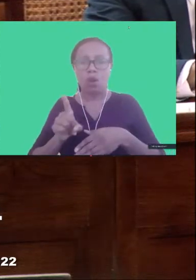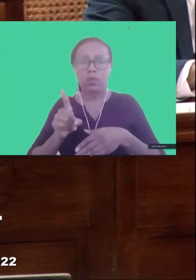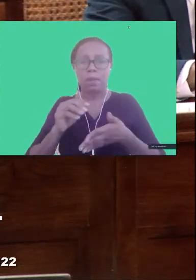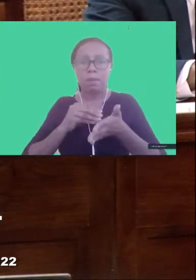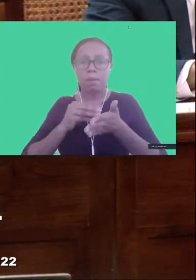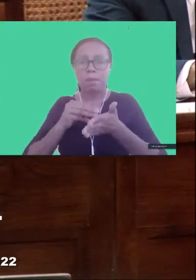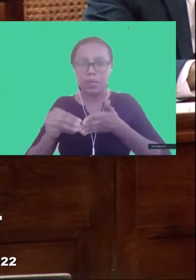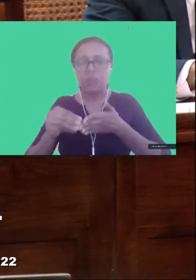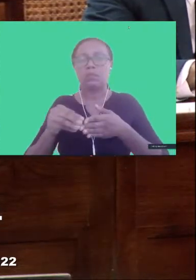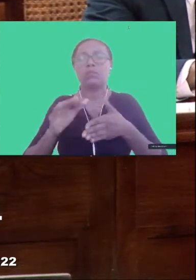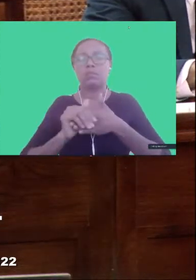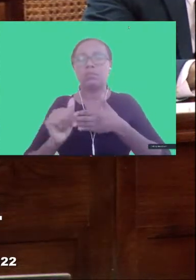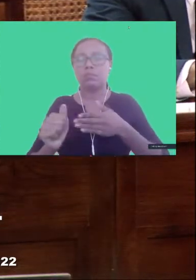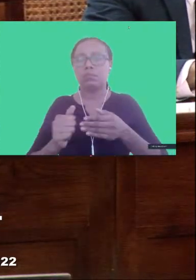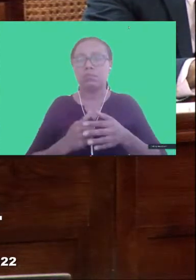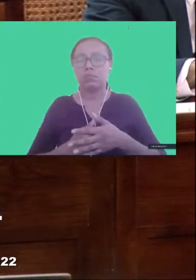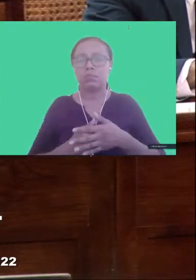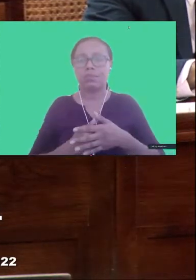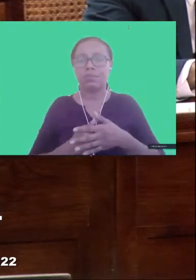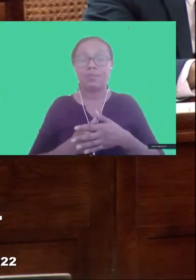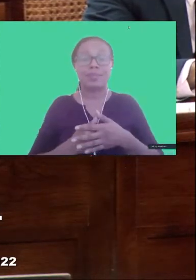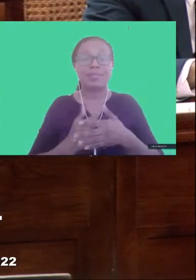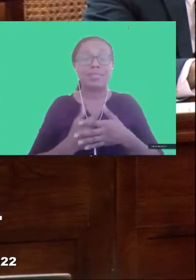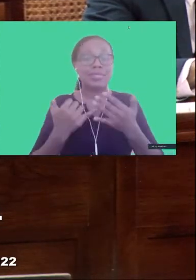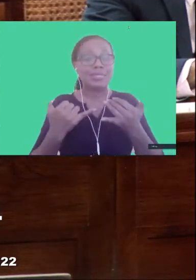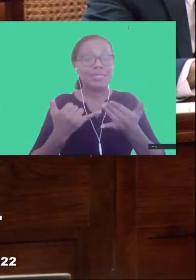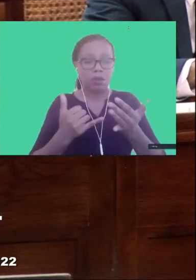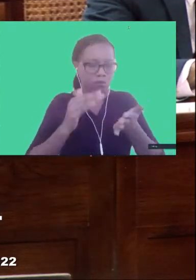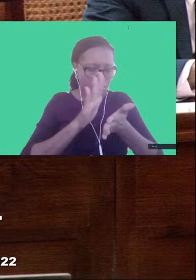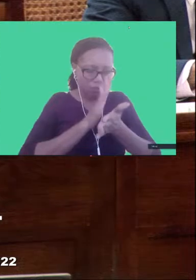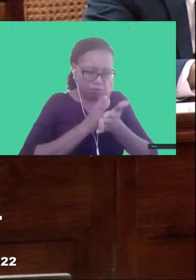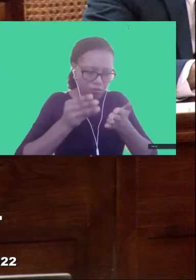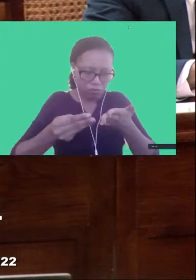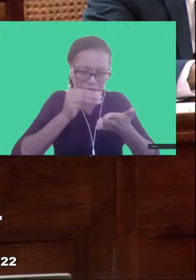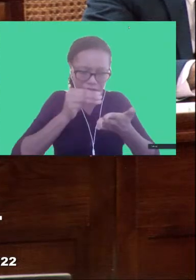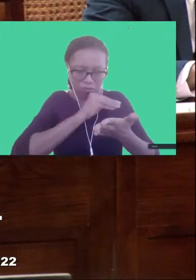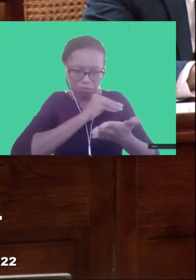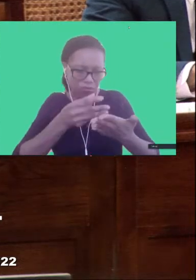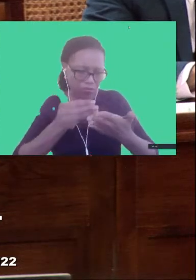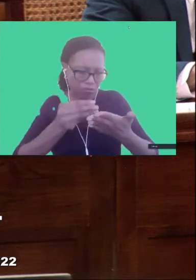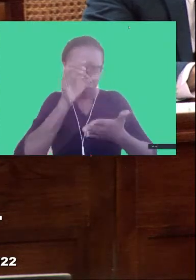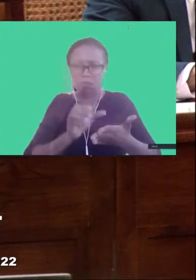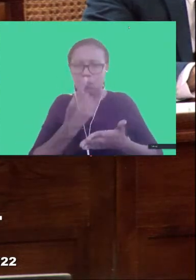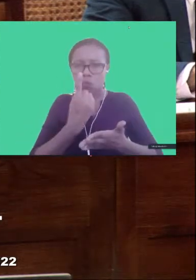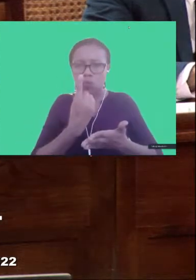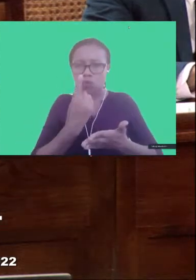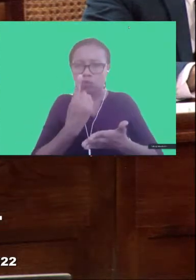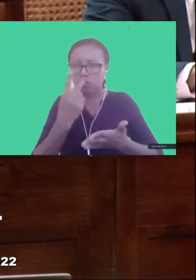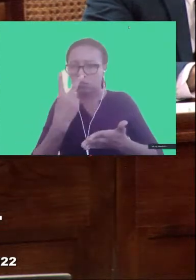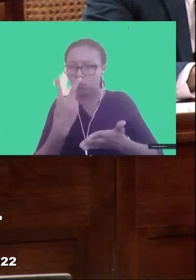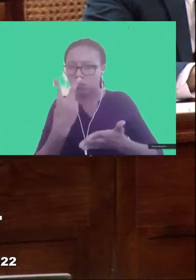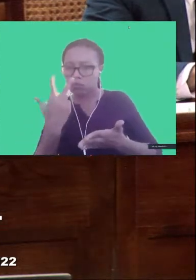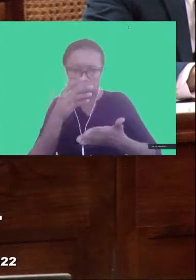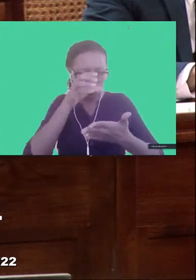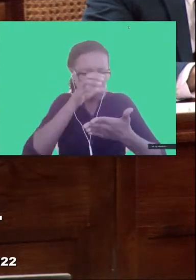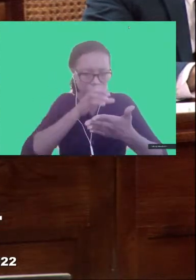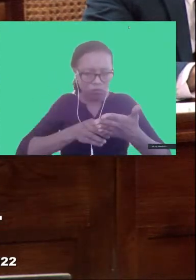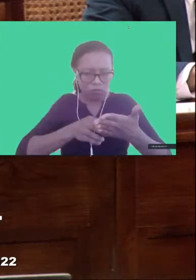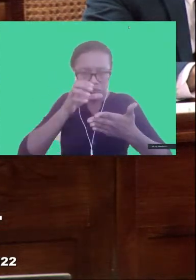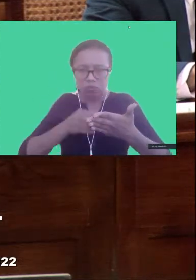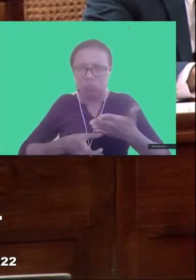details in columns 1, 2, and 3. That is actual expenditure for 2019-2020, approved